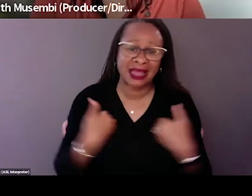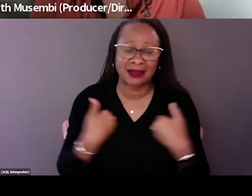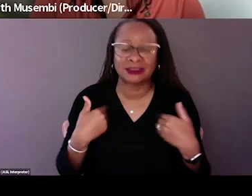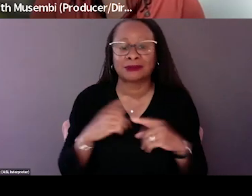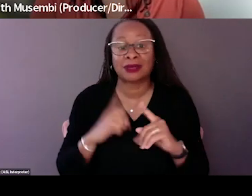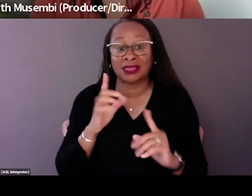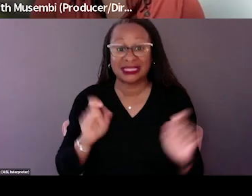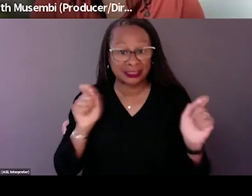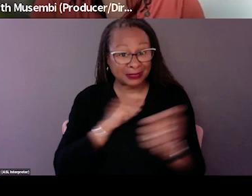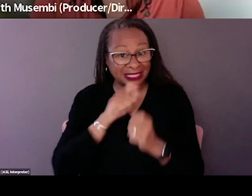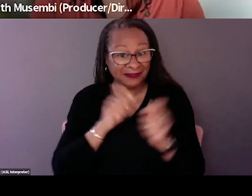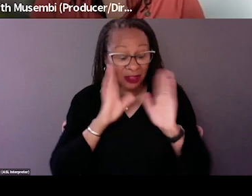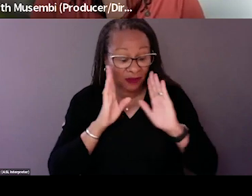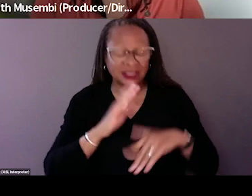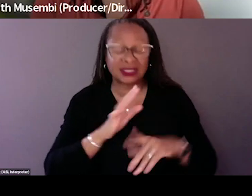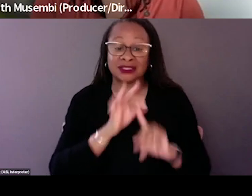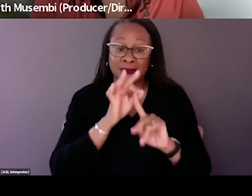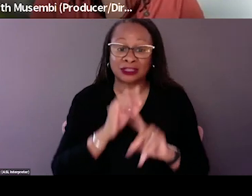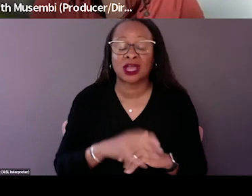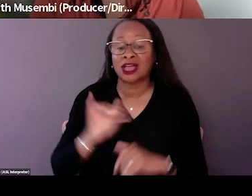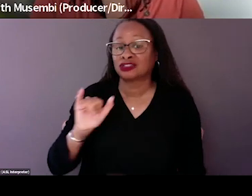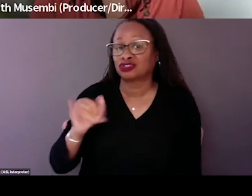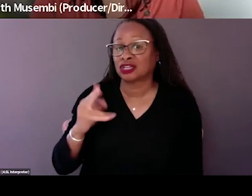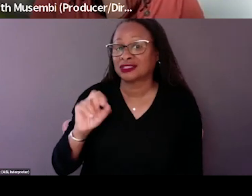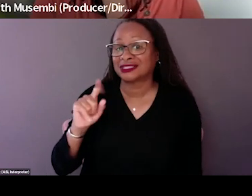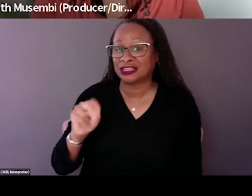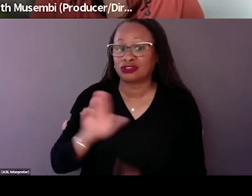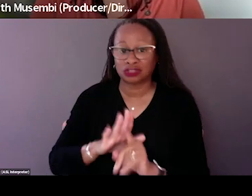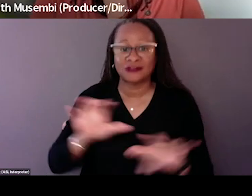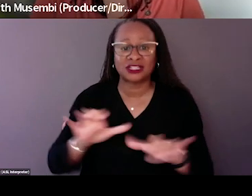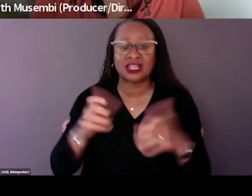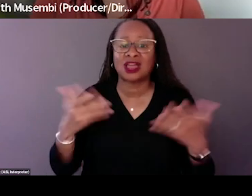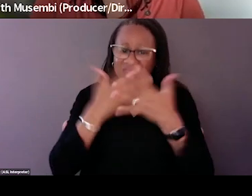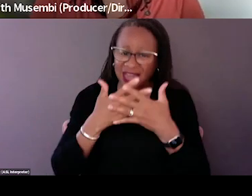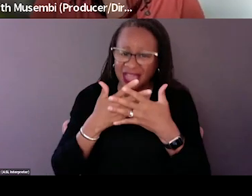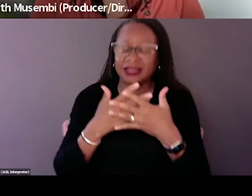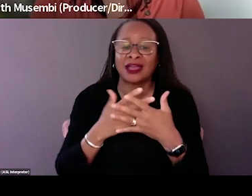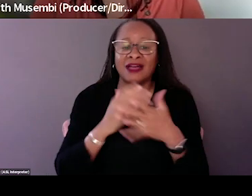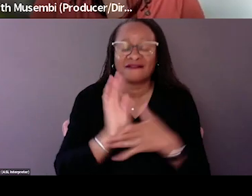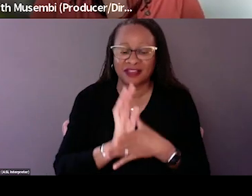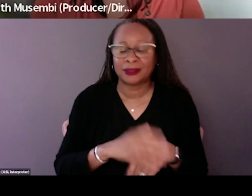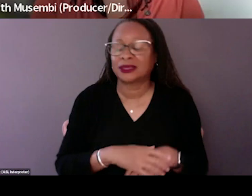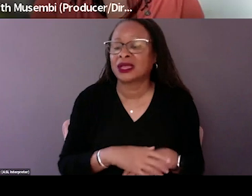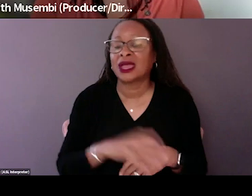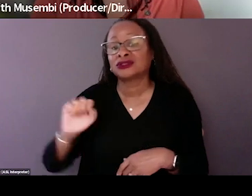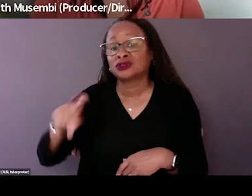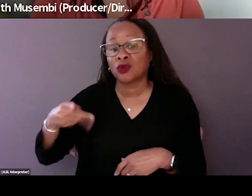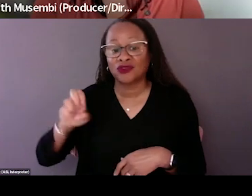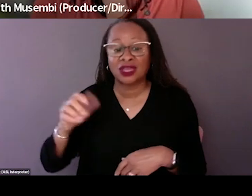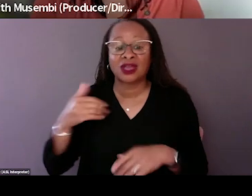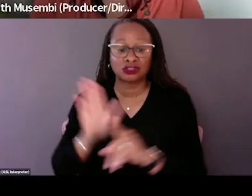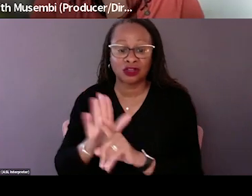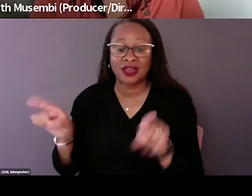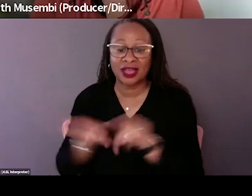in filming. Justine has done a lot of night filming and has filmed hyenas, and Sophie has filmed an awful lot